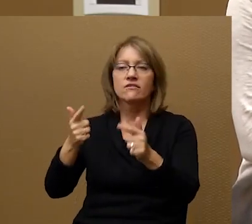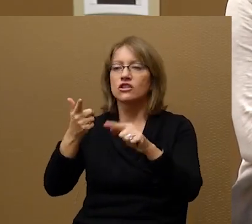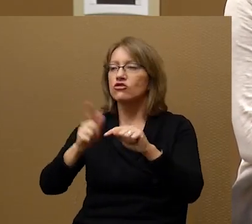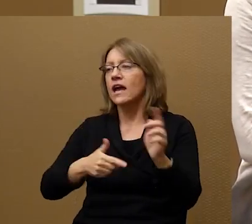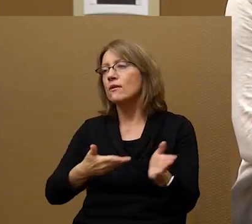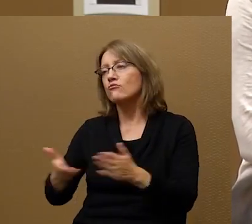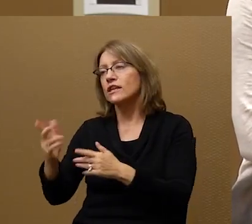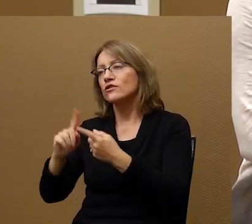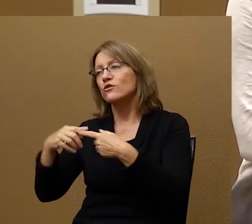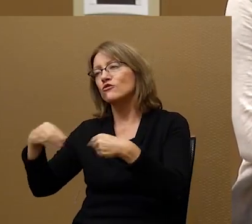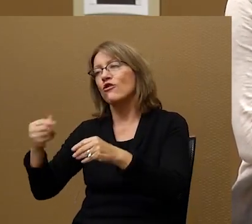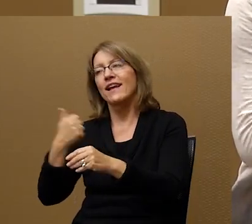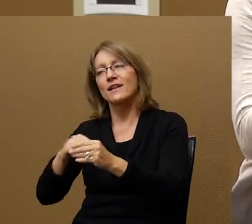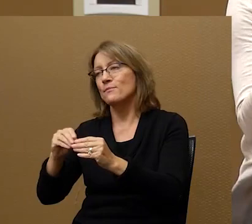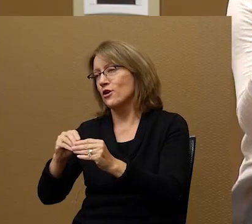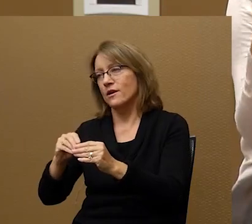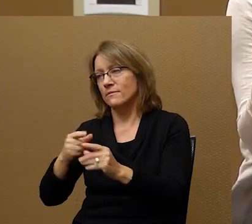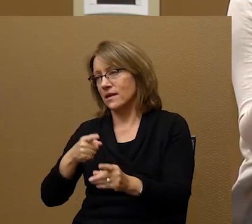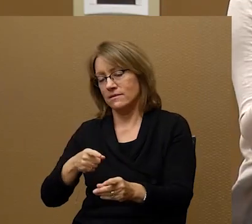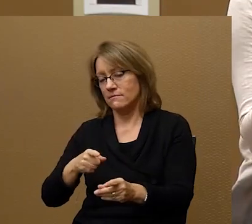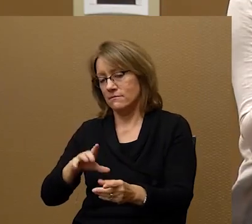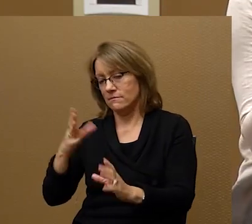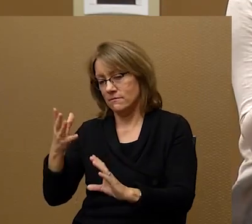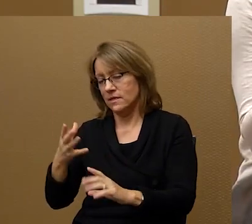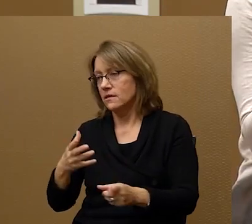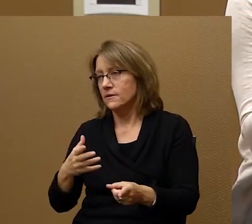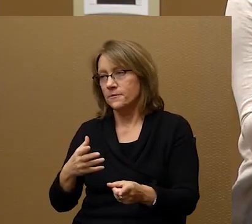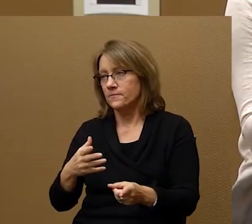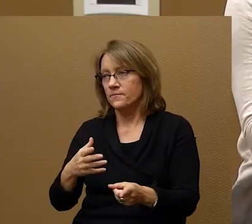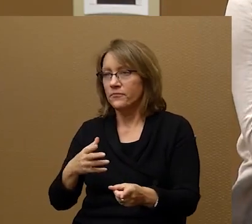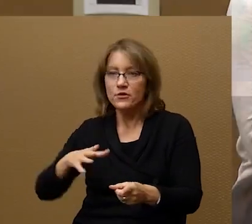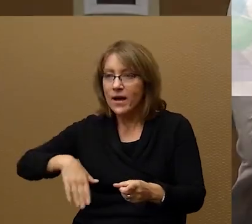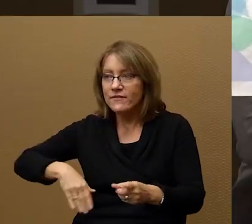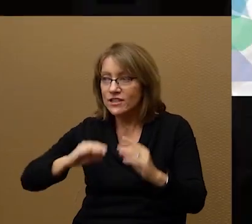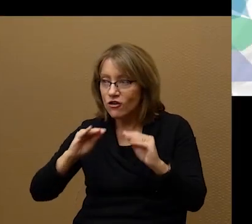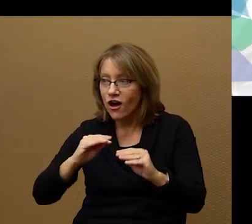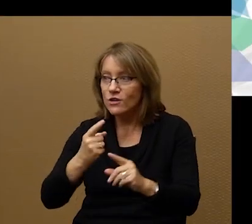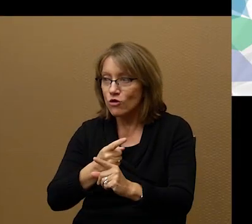anymore with them because you haven't taught the appropriate behaviors.